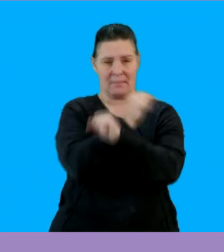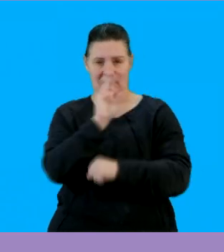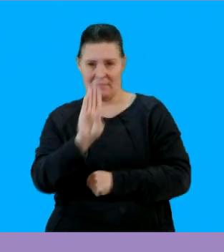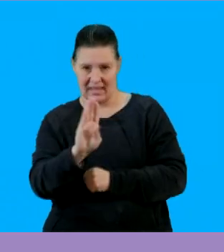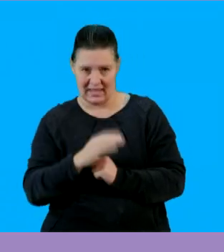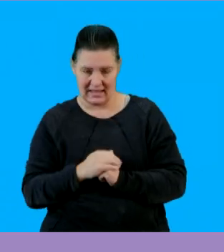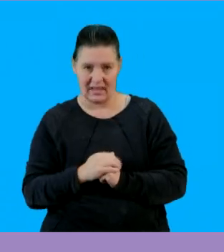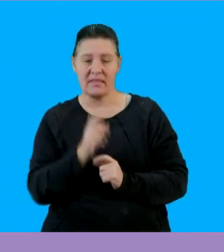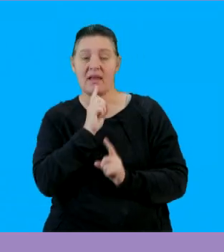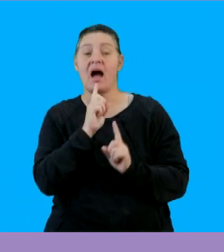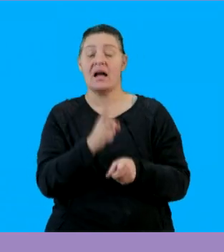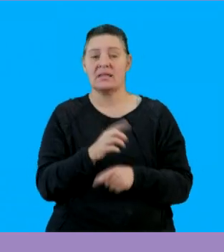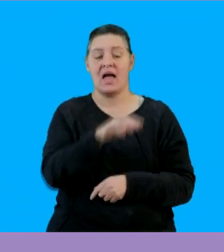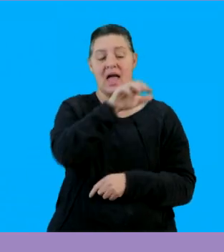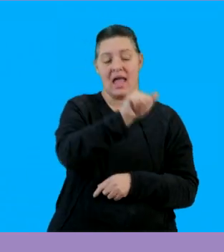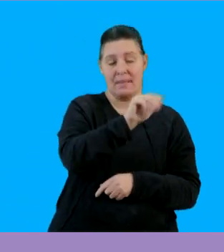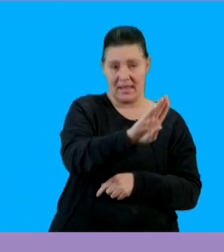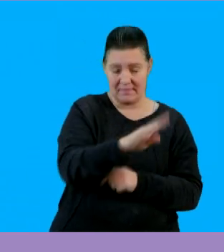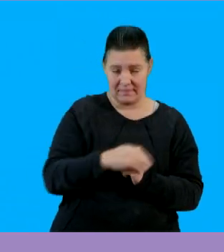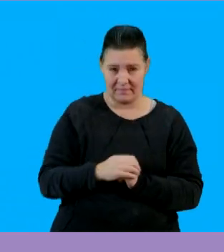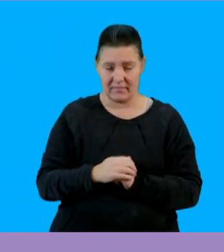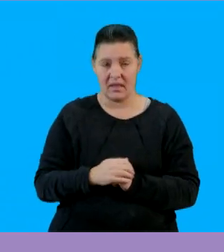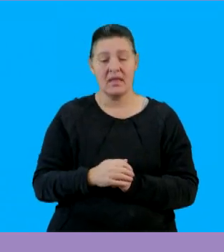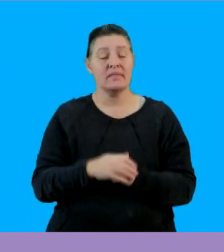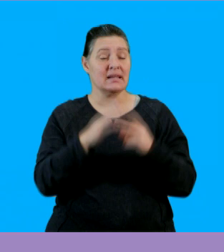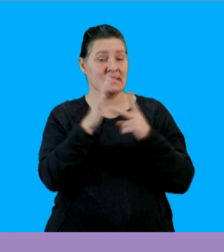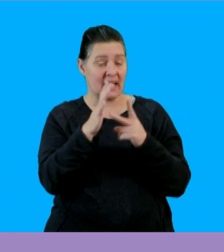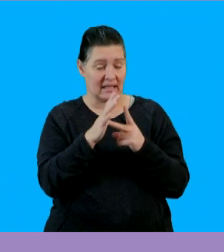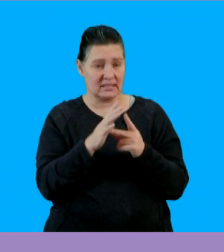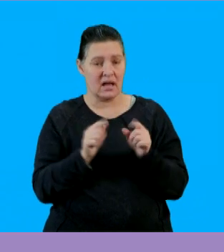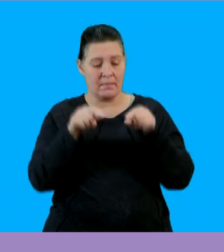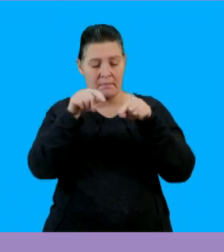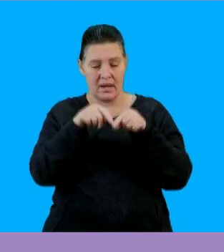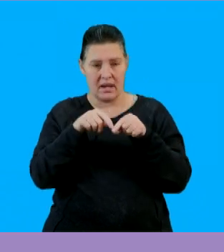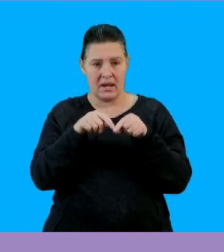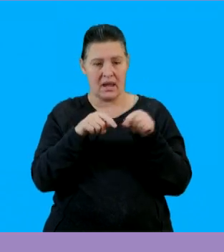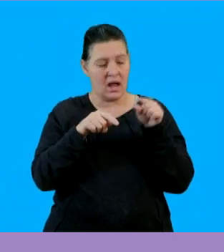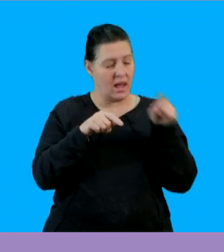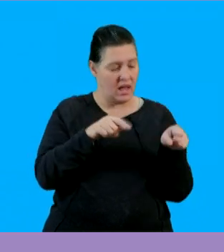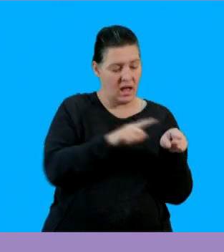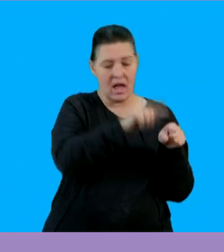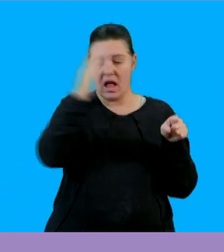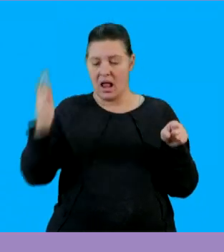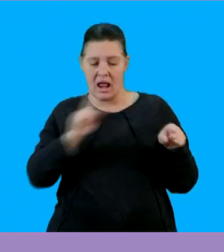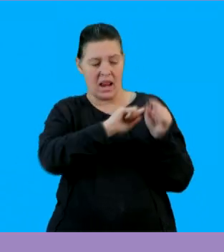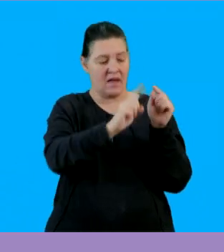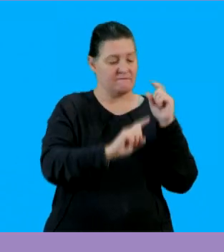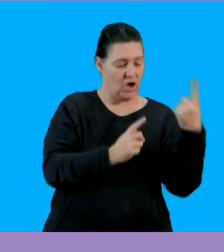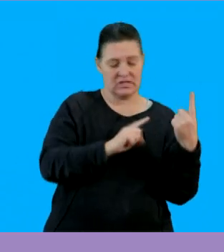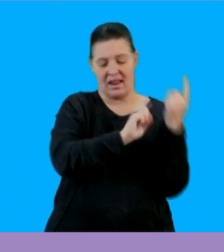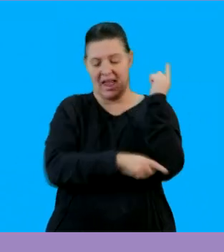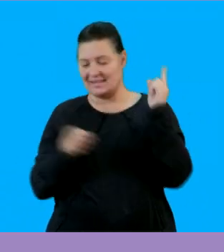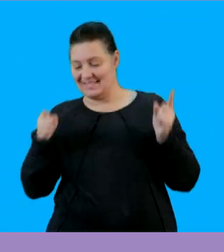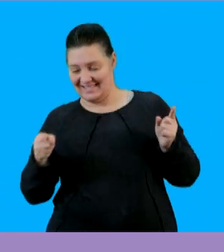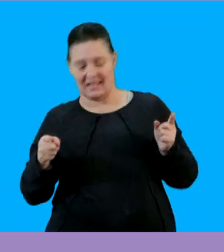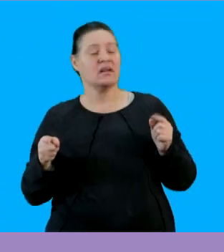b. And that will give us an answer of a, b. Then we go to the outer ones, that is a multiplied by